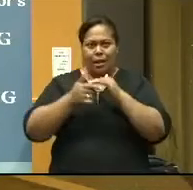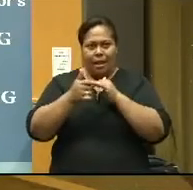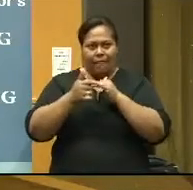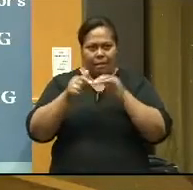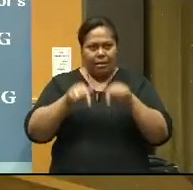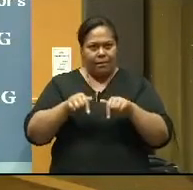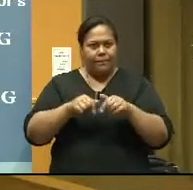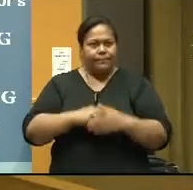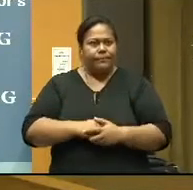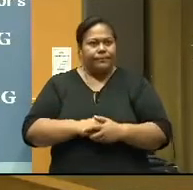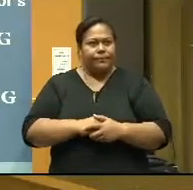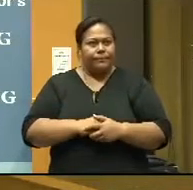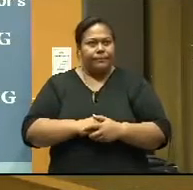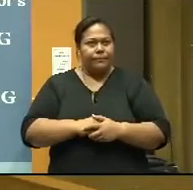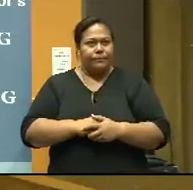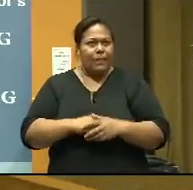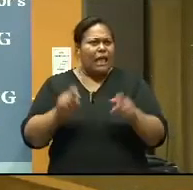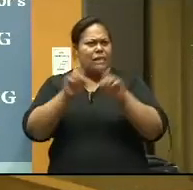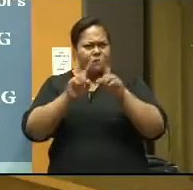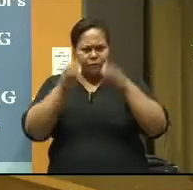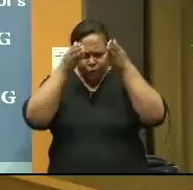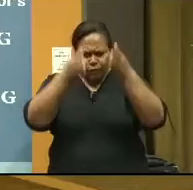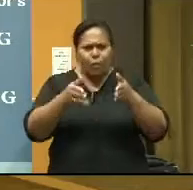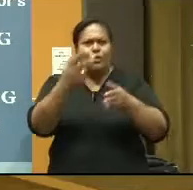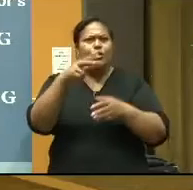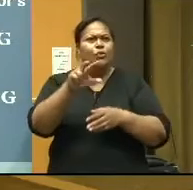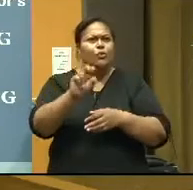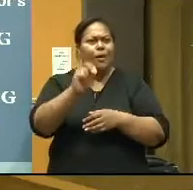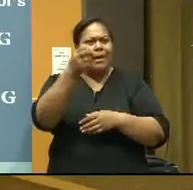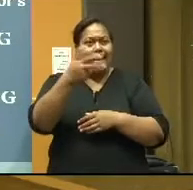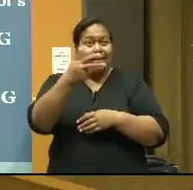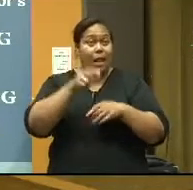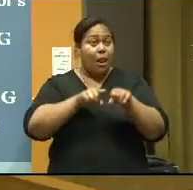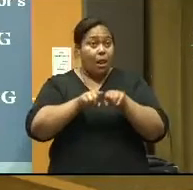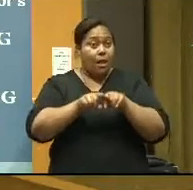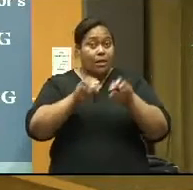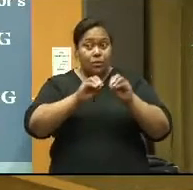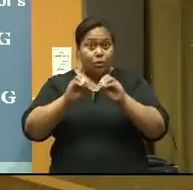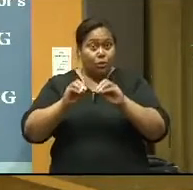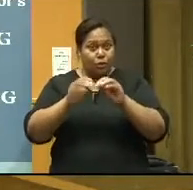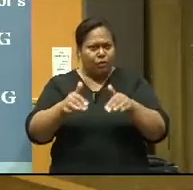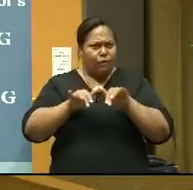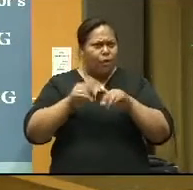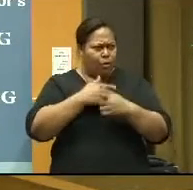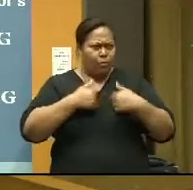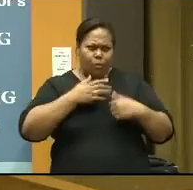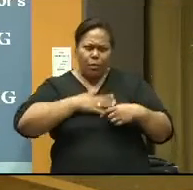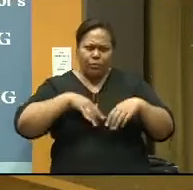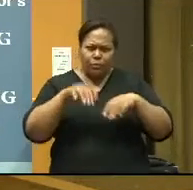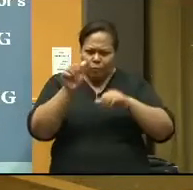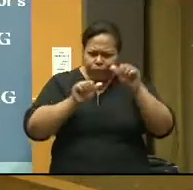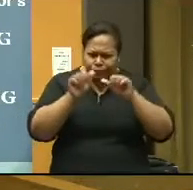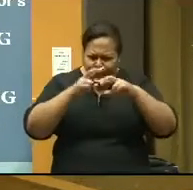met. This forms the focus of the 2018 Learning Teaching Forum, where we'll seek to showcase best practice